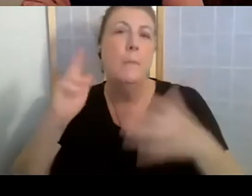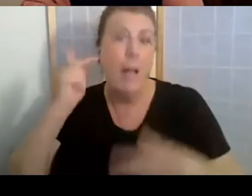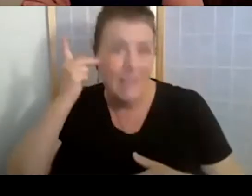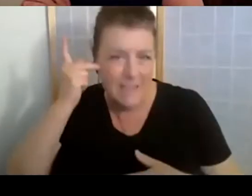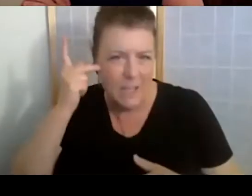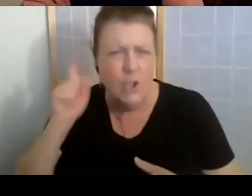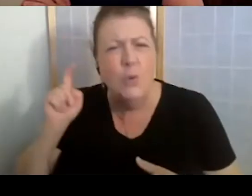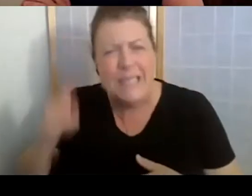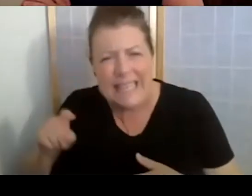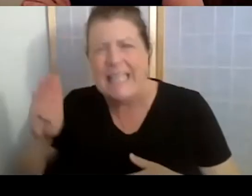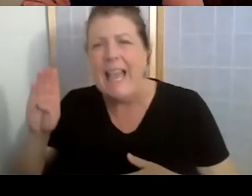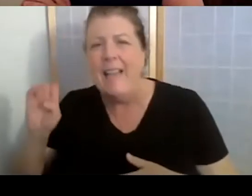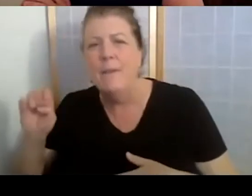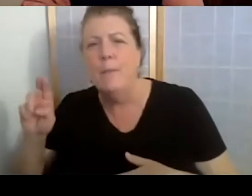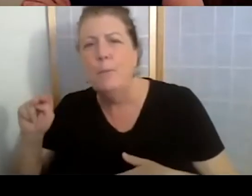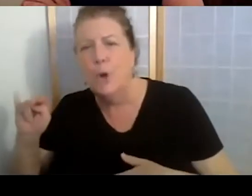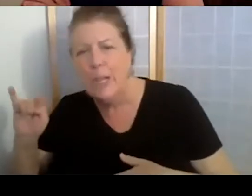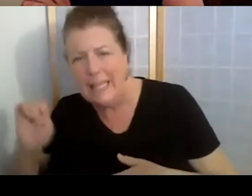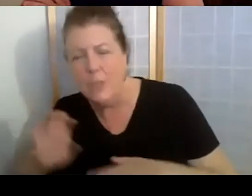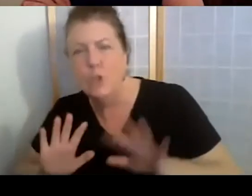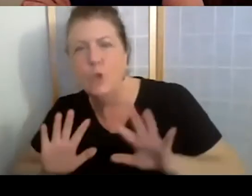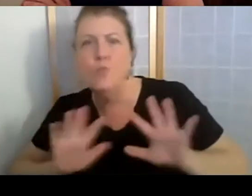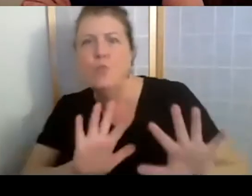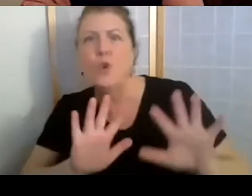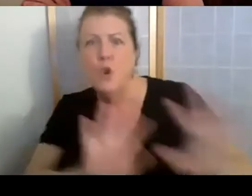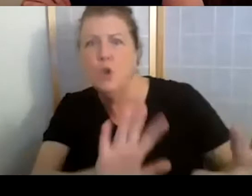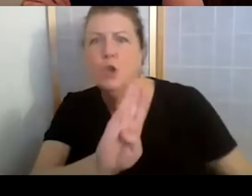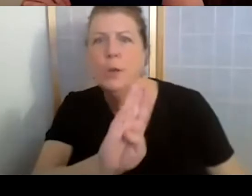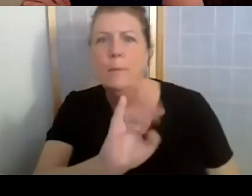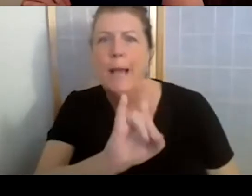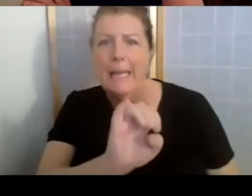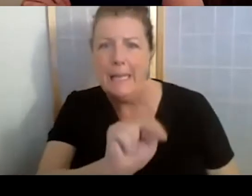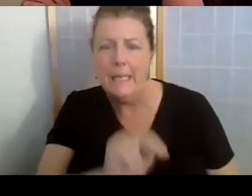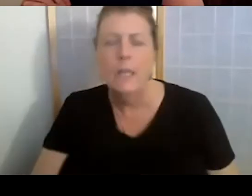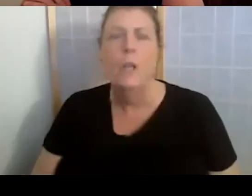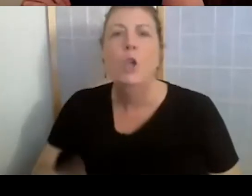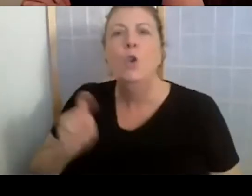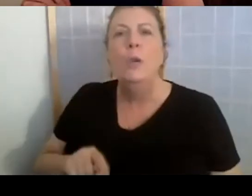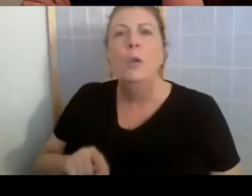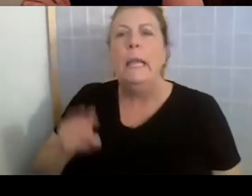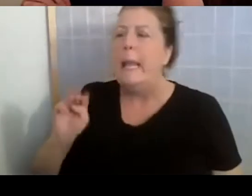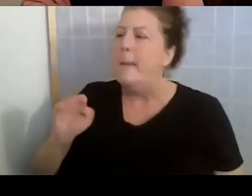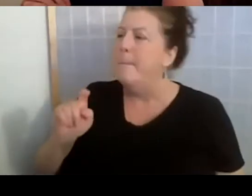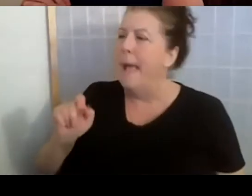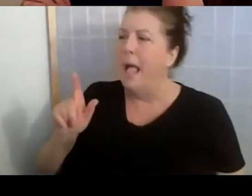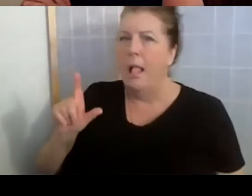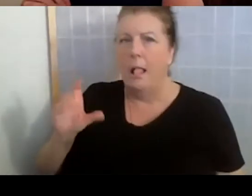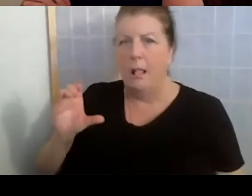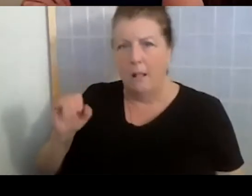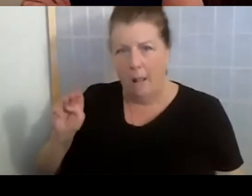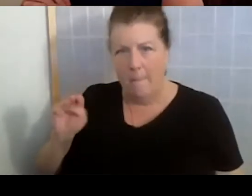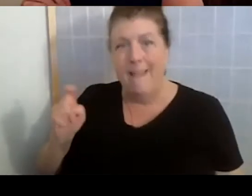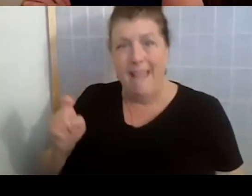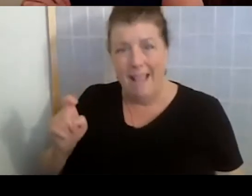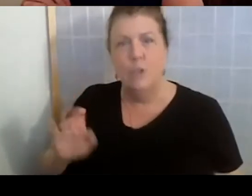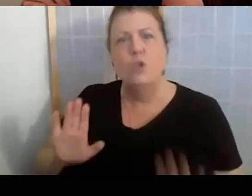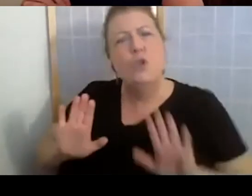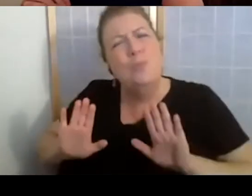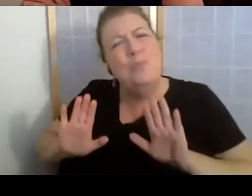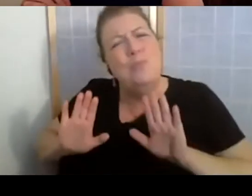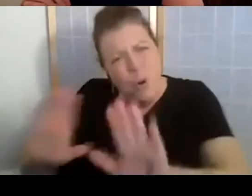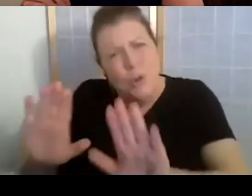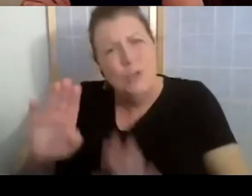need the Malcolm X's to push the Martin Luther Kings. You need the, you know, Shirley's and Phyllis in her own right, she